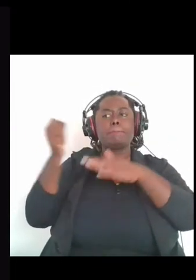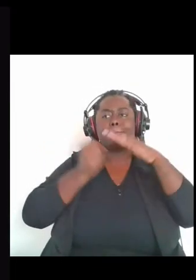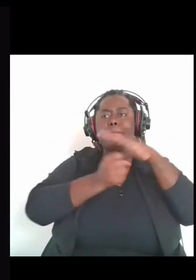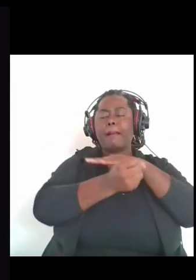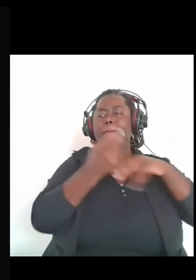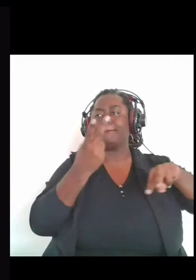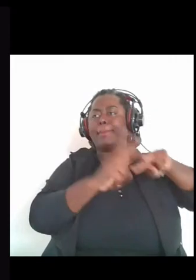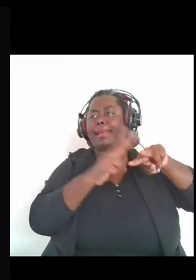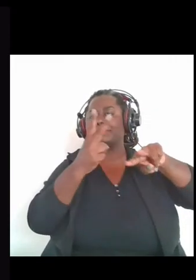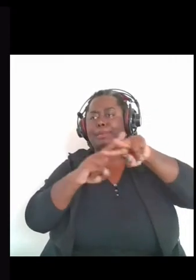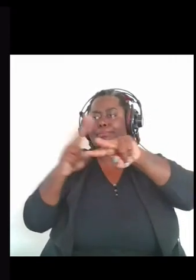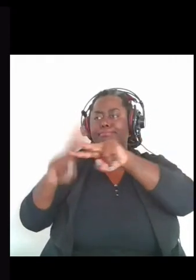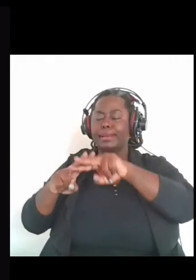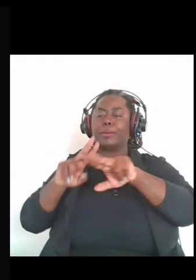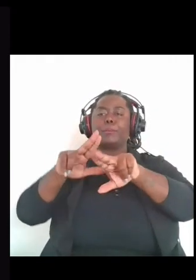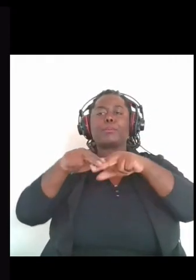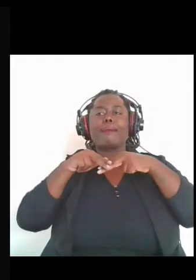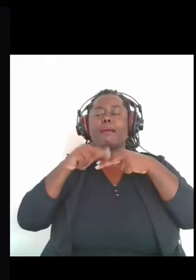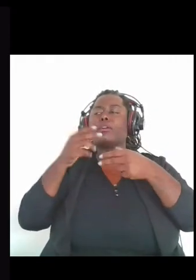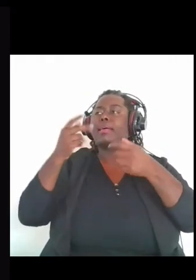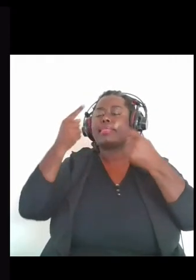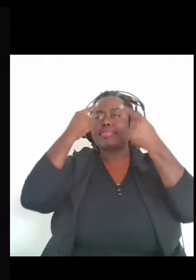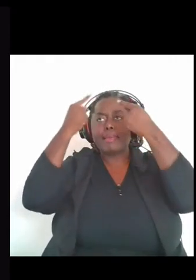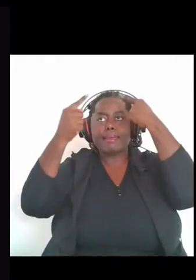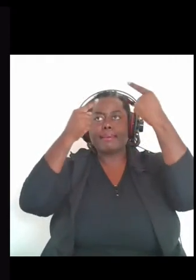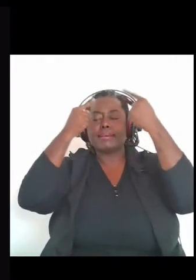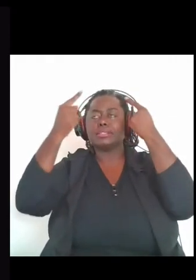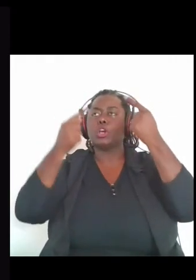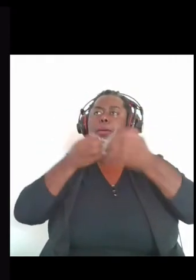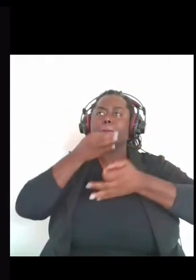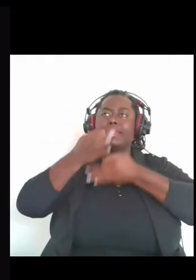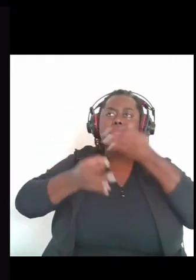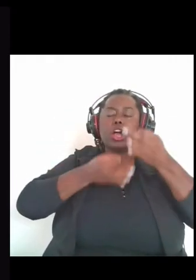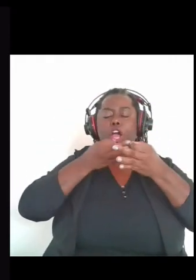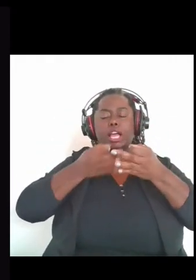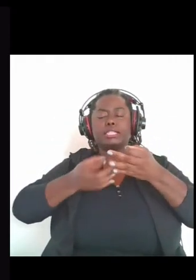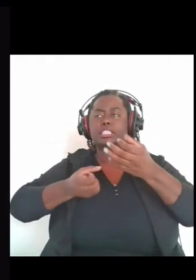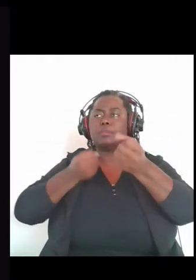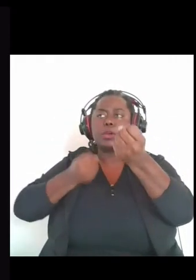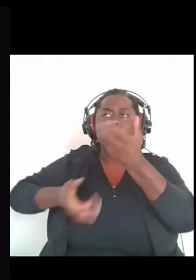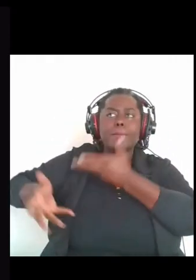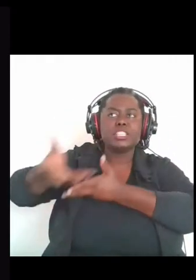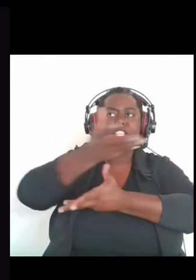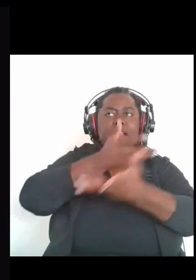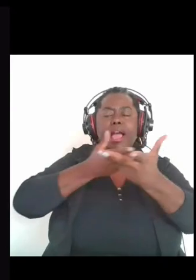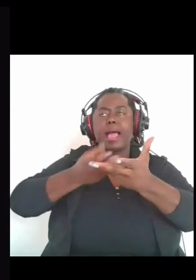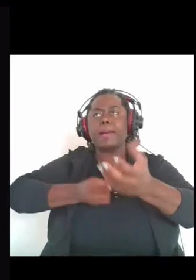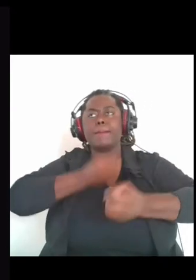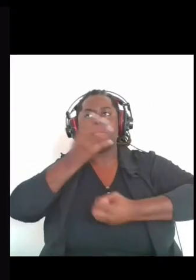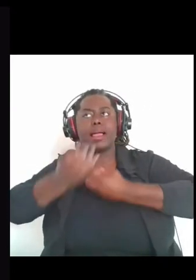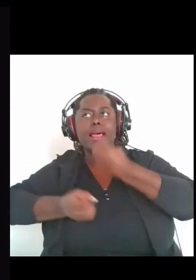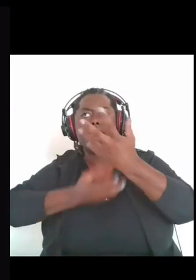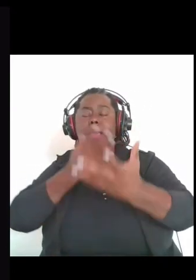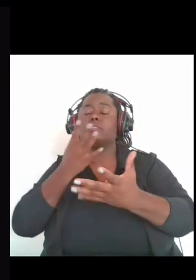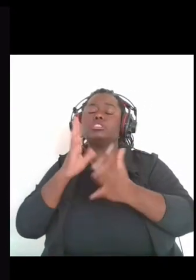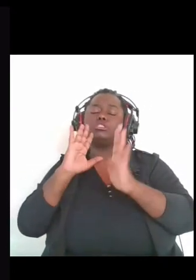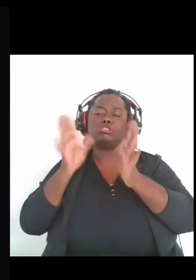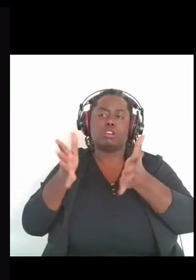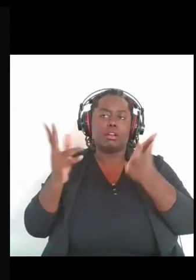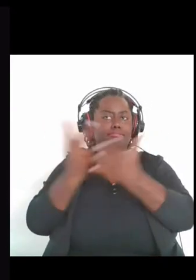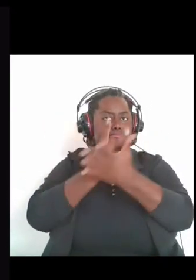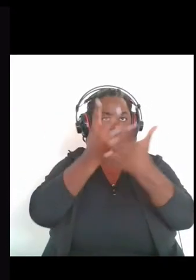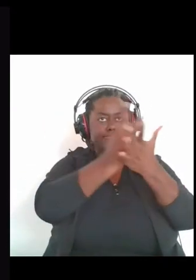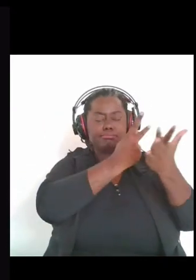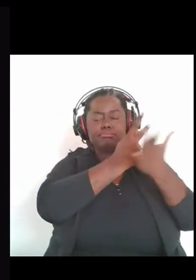been stopped by government bodies because it's not they're just Thomas anti-nationals or we are not